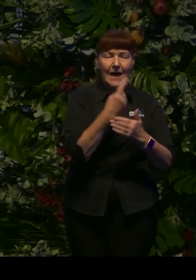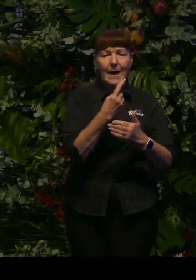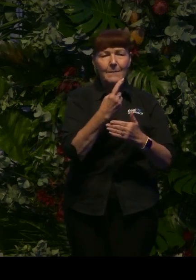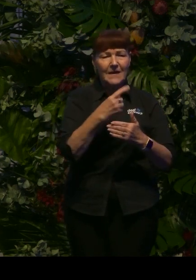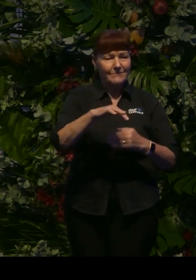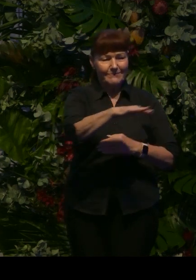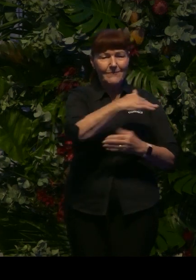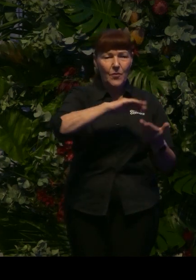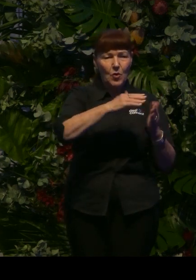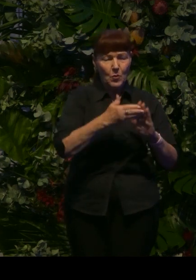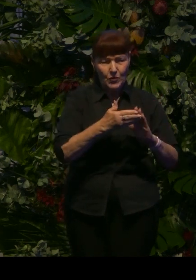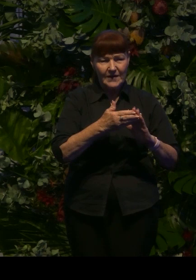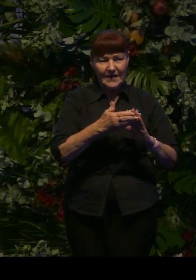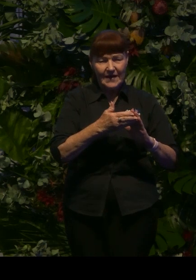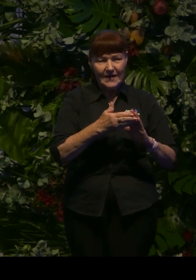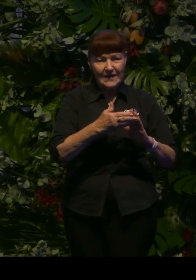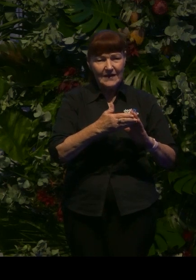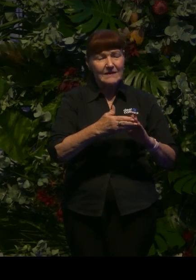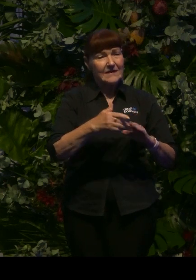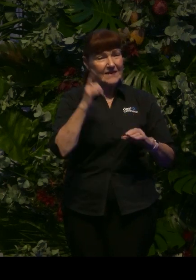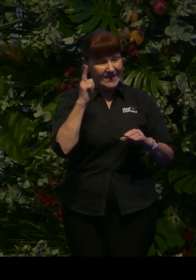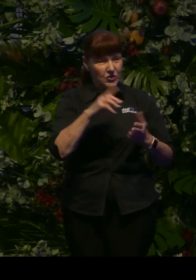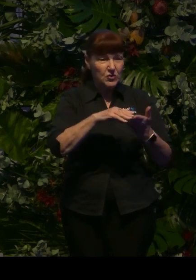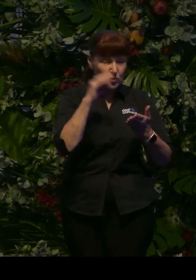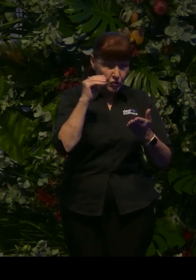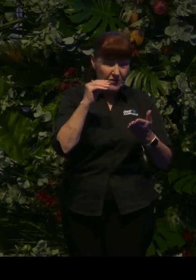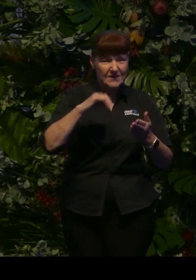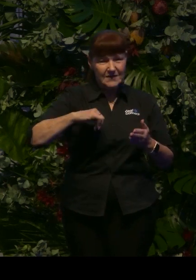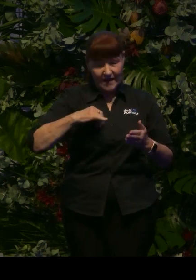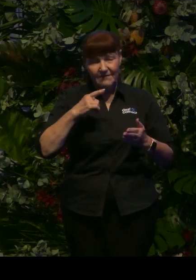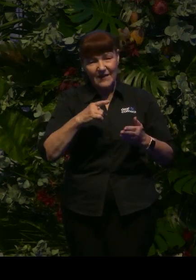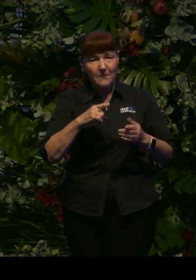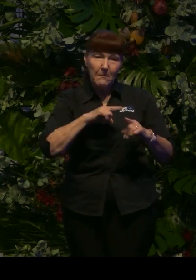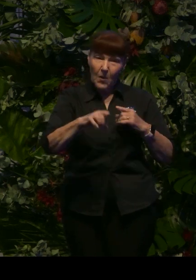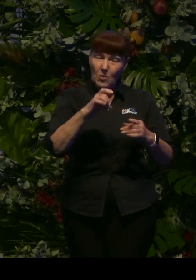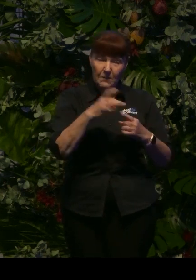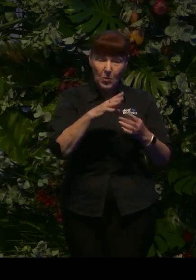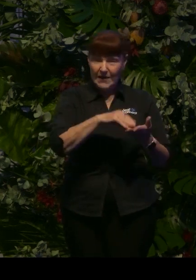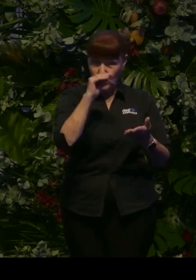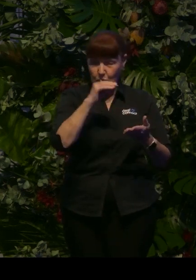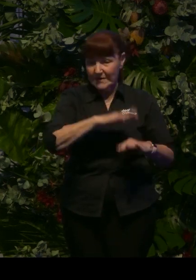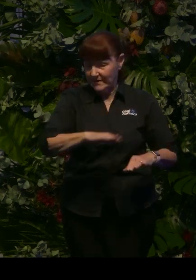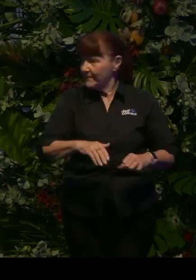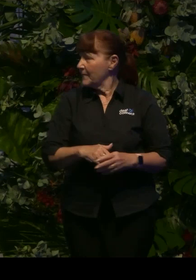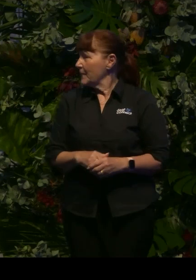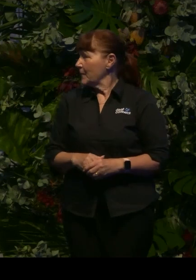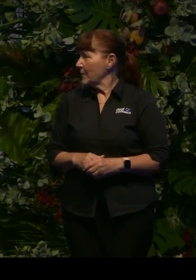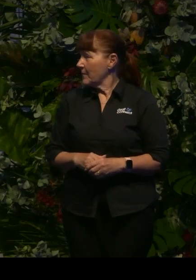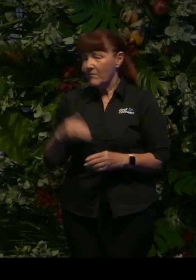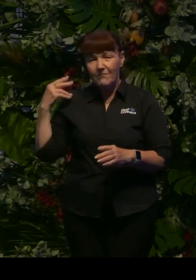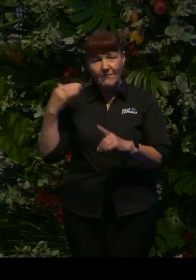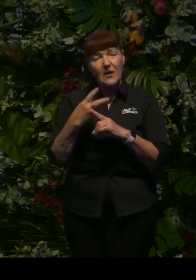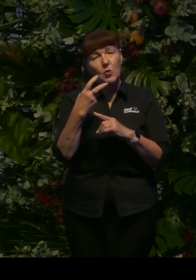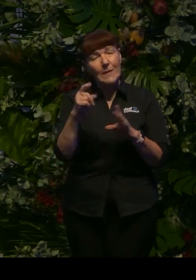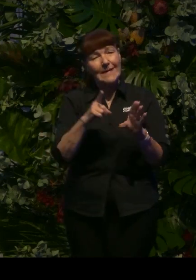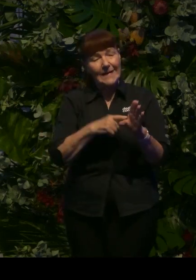our LGBTQIA+ members, communities, and most importantly, our students. After 20 years of